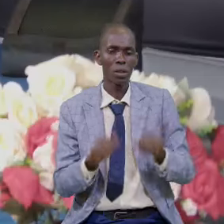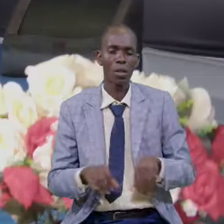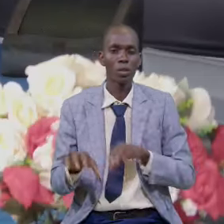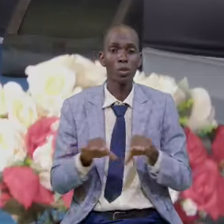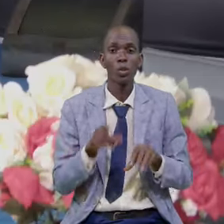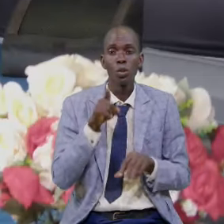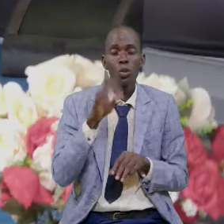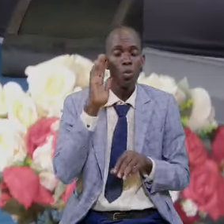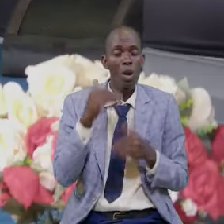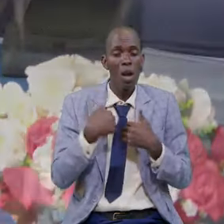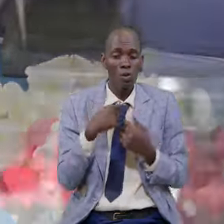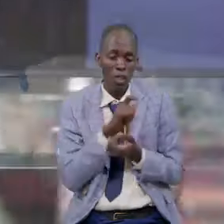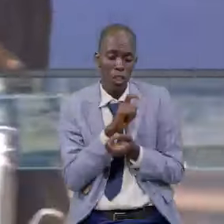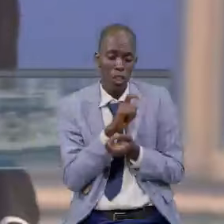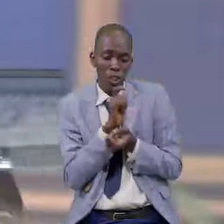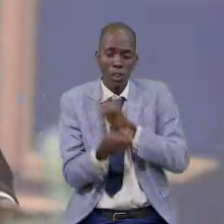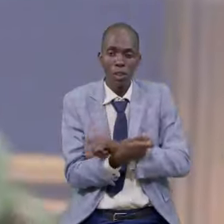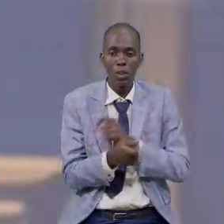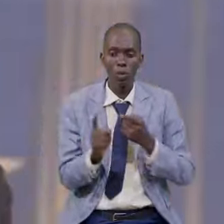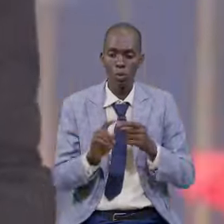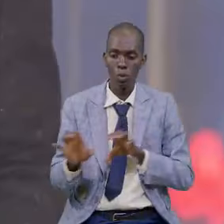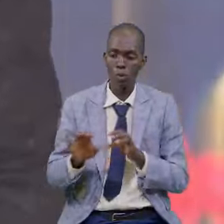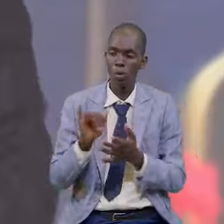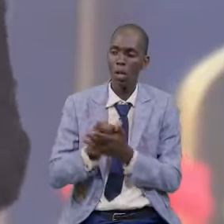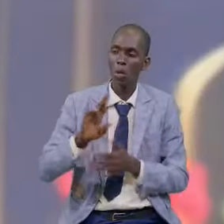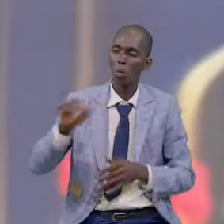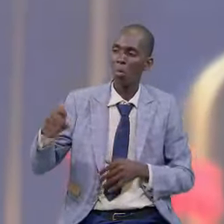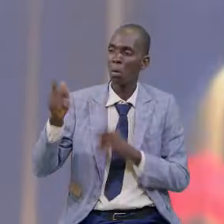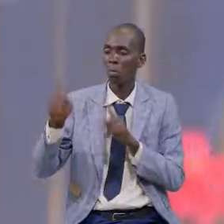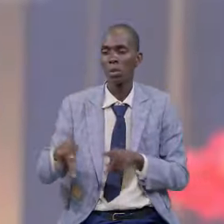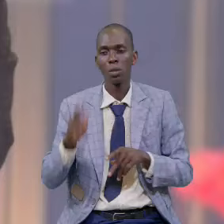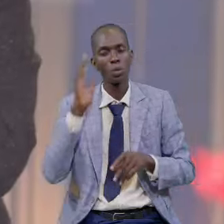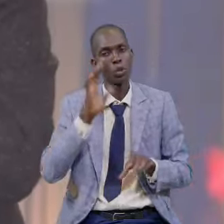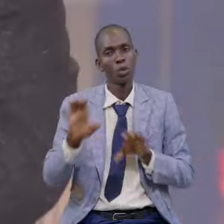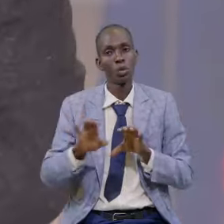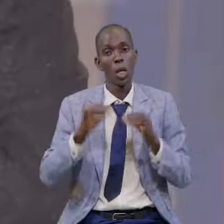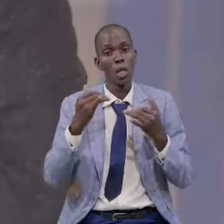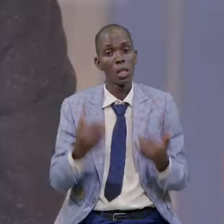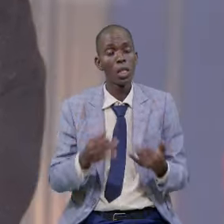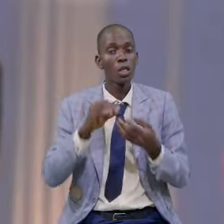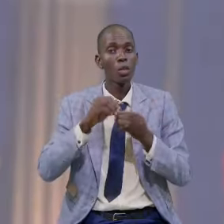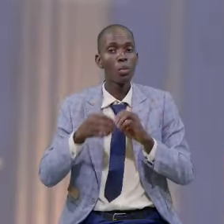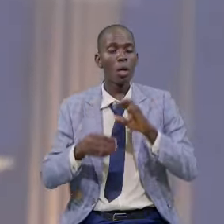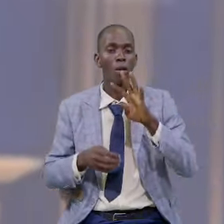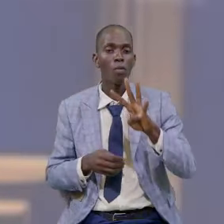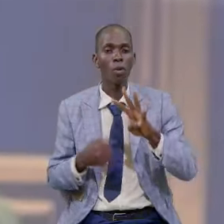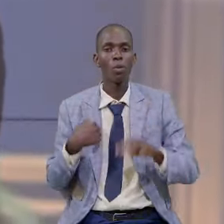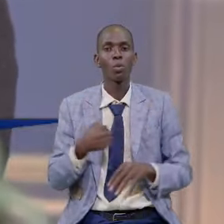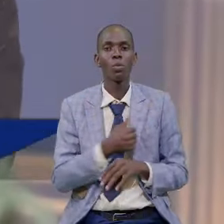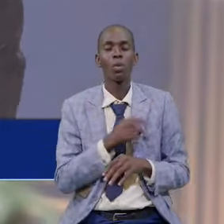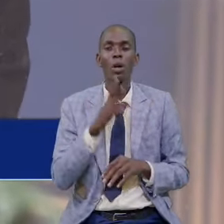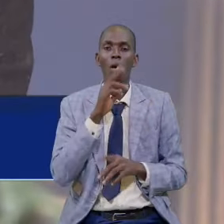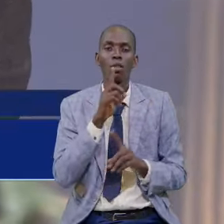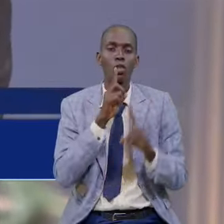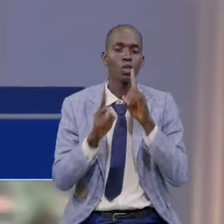other person can make. Let me come to number four. Number four, we're talking about the